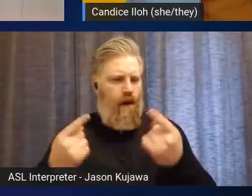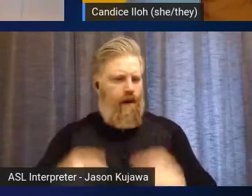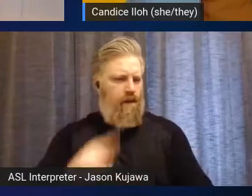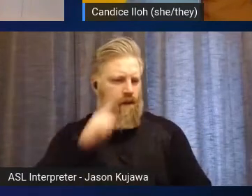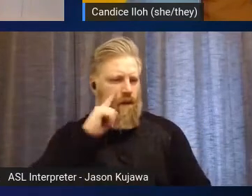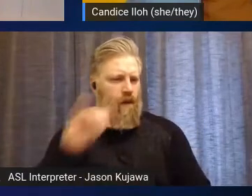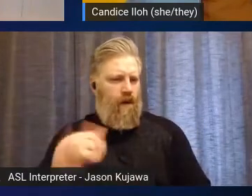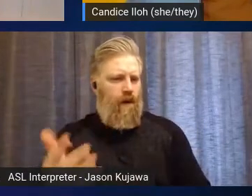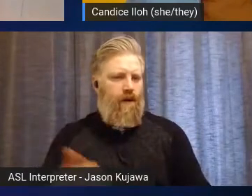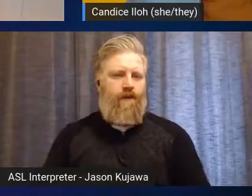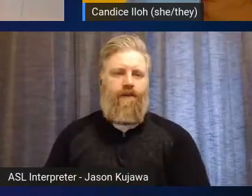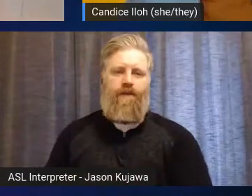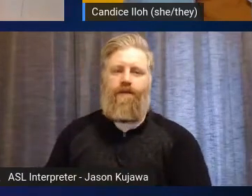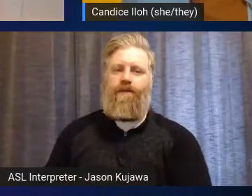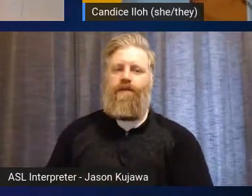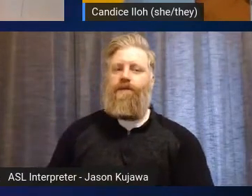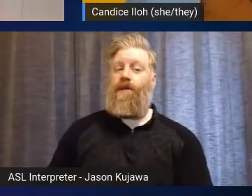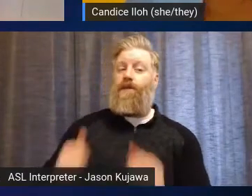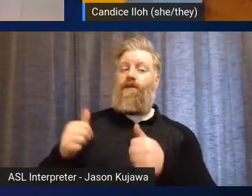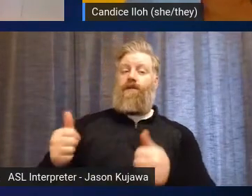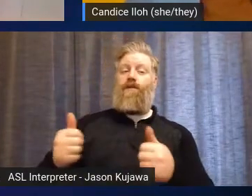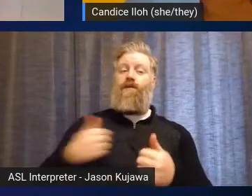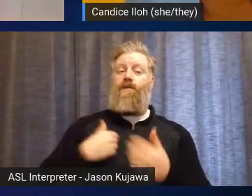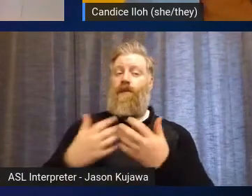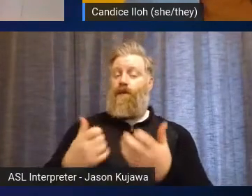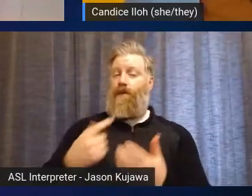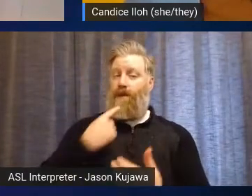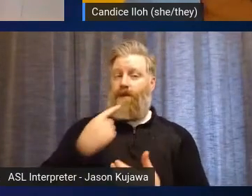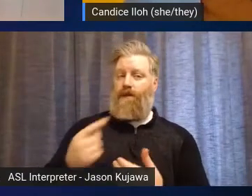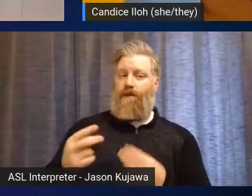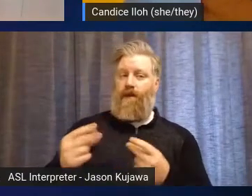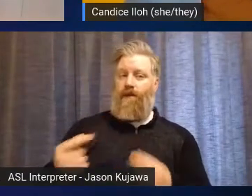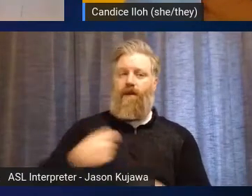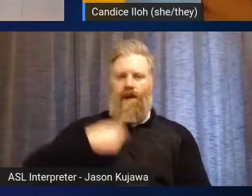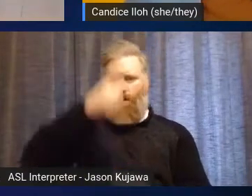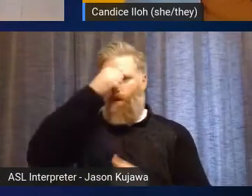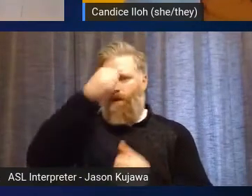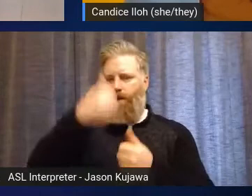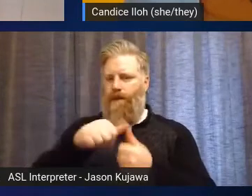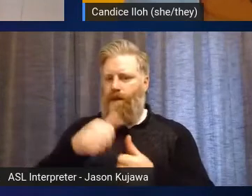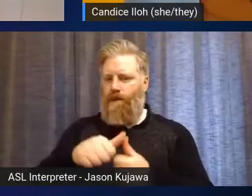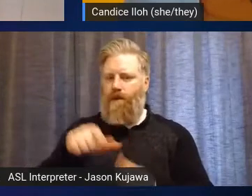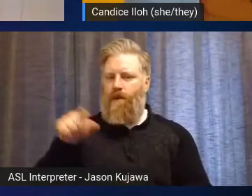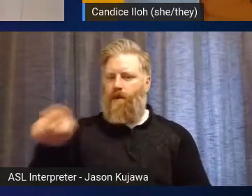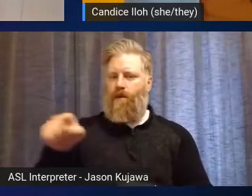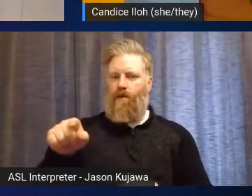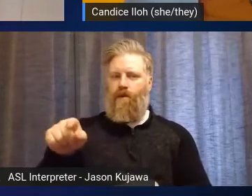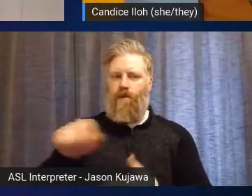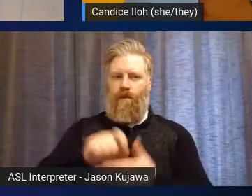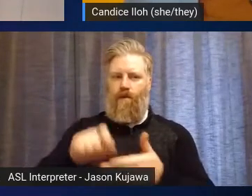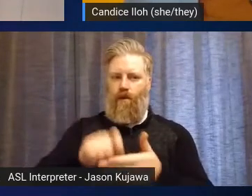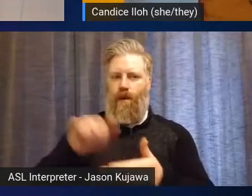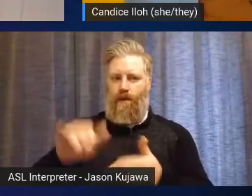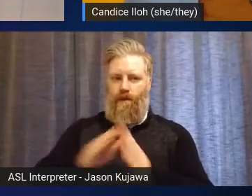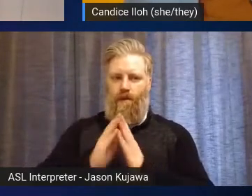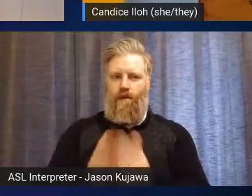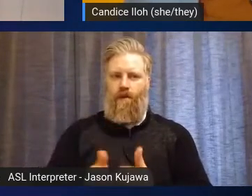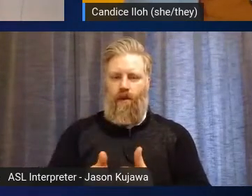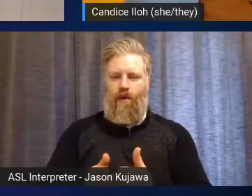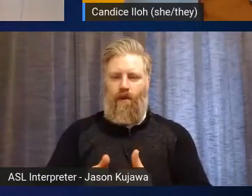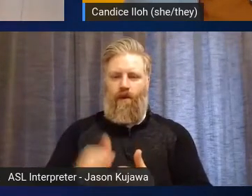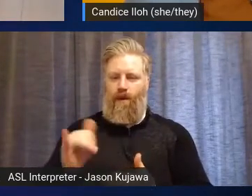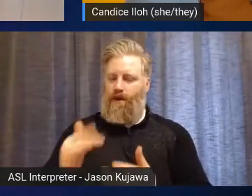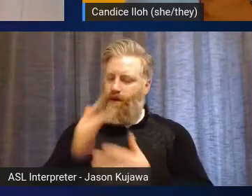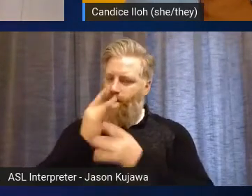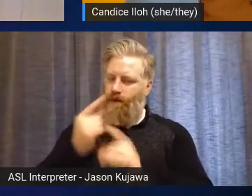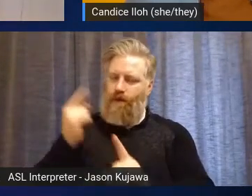Awesome. Awesome. I want to say really quickly, I remember you working on this book and how that was such an interesting point about